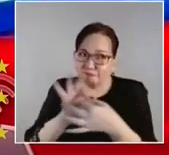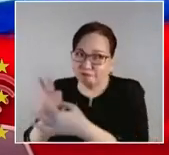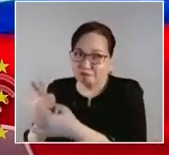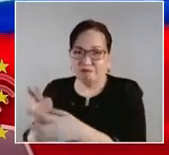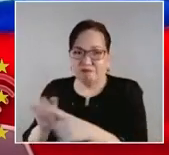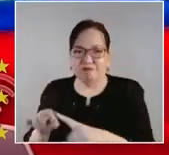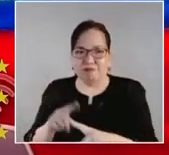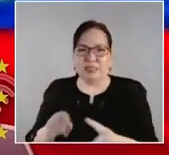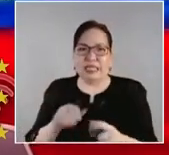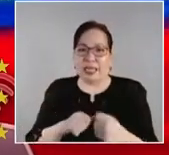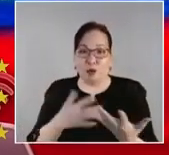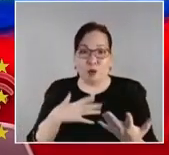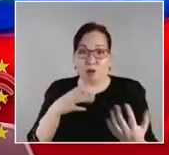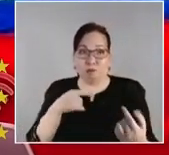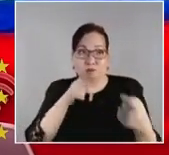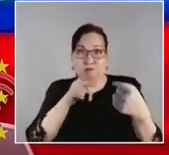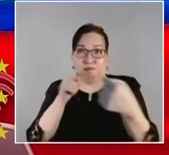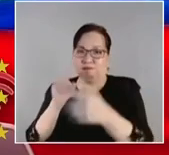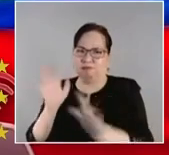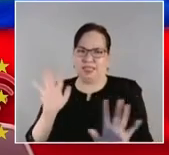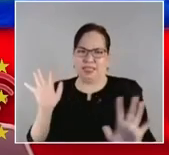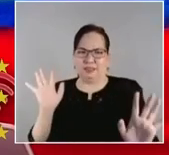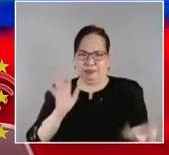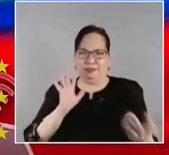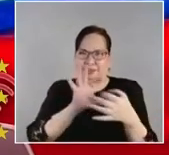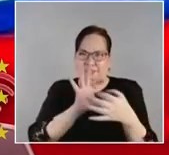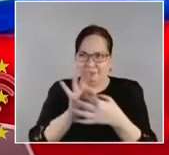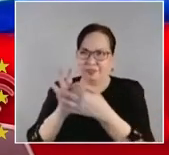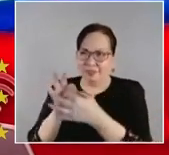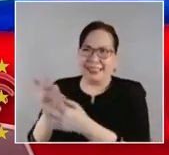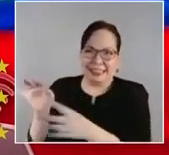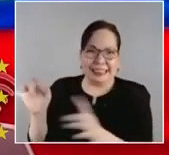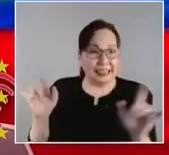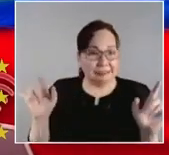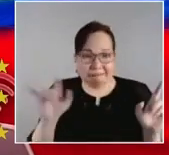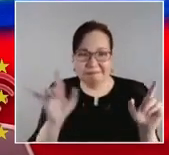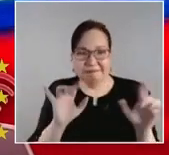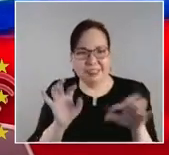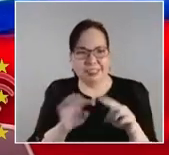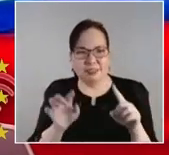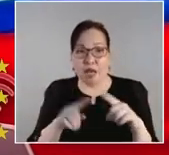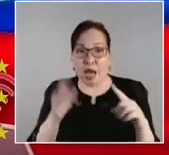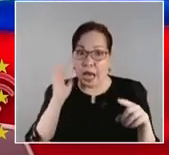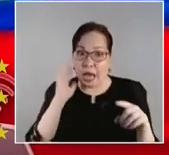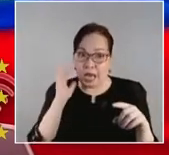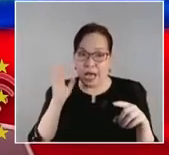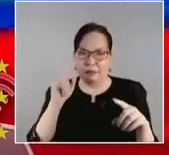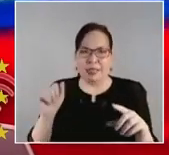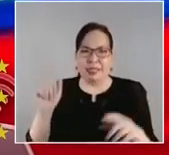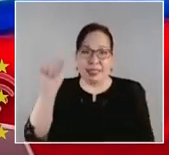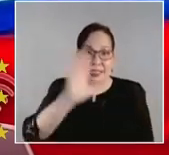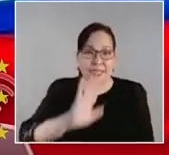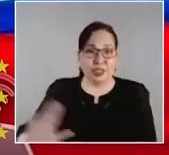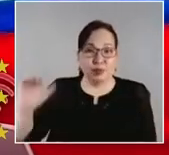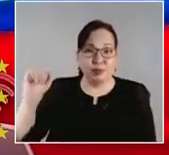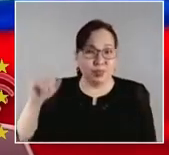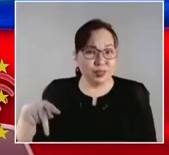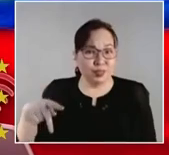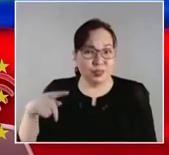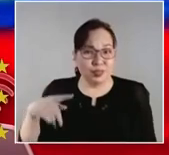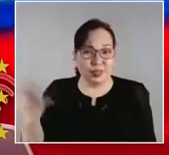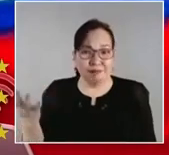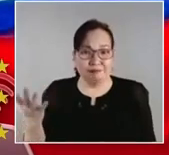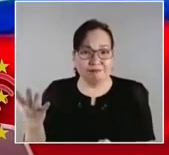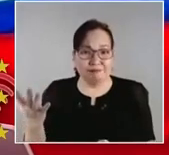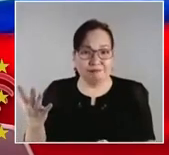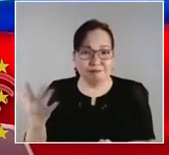strategically, napaka-importante po, ano? Because given the geopolitical dynamics of the Asia-Pacific region, pag tayo